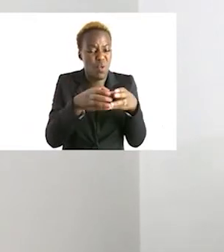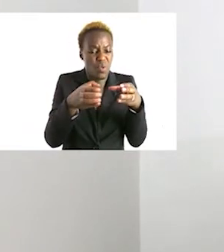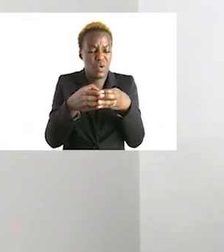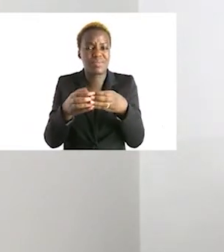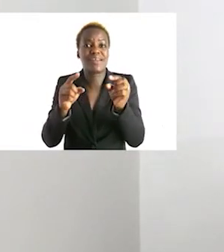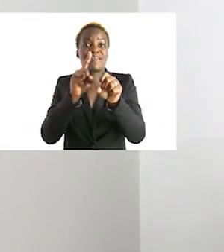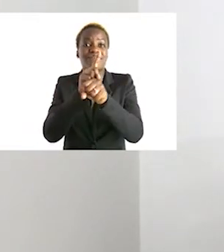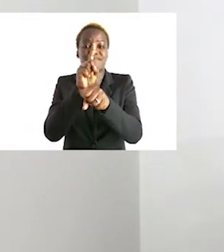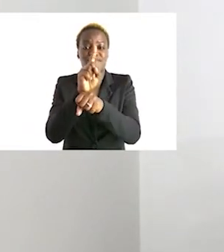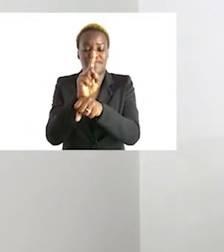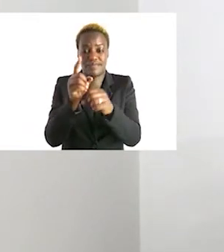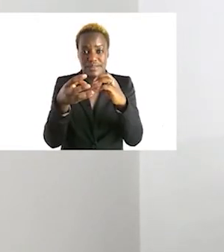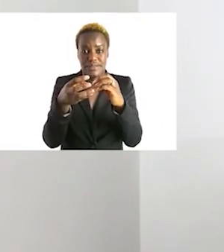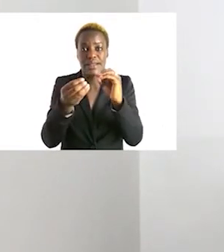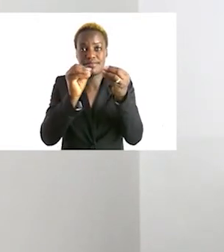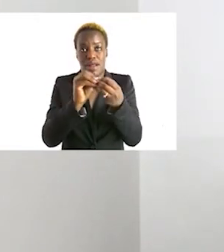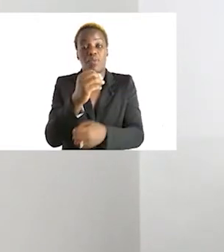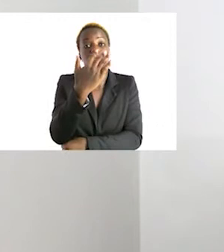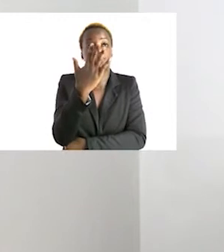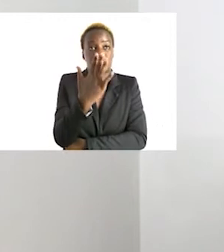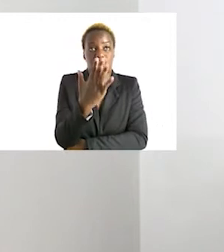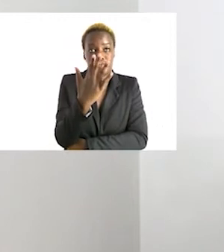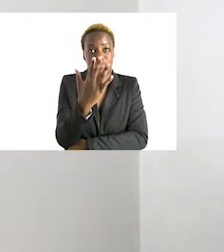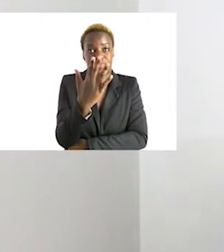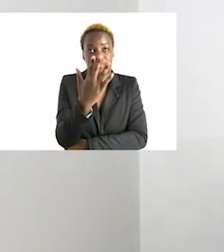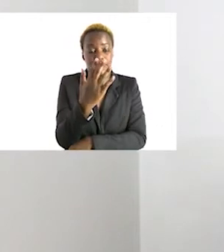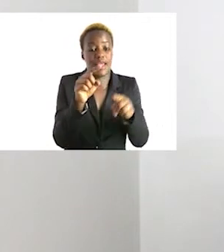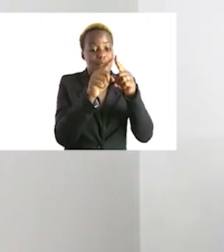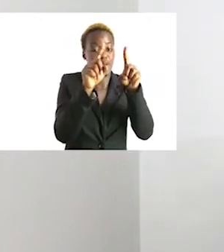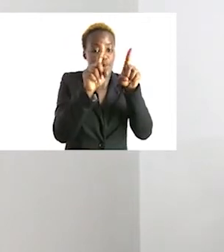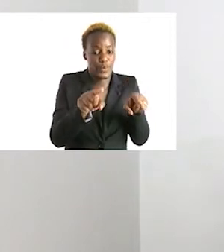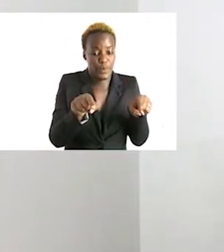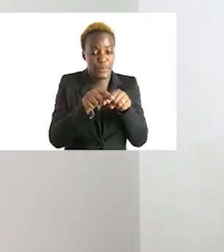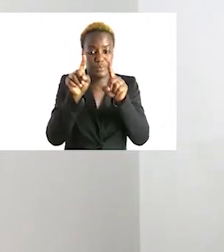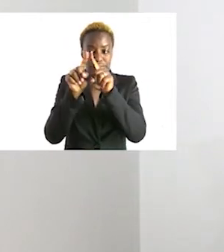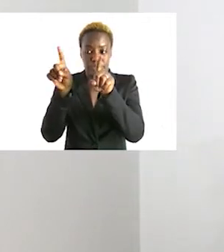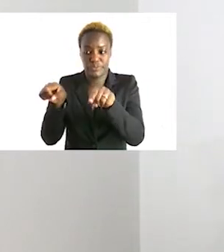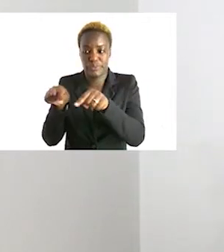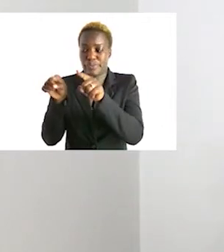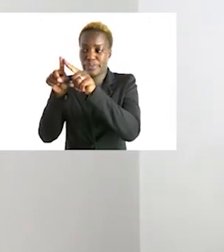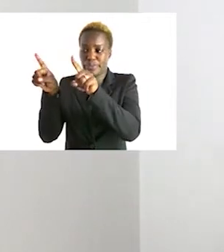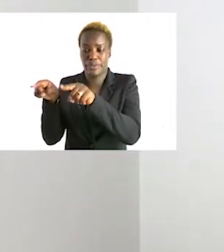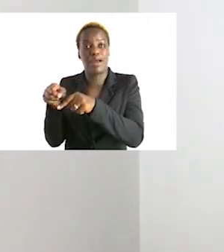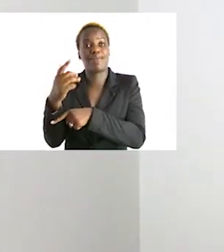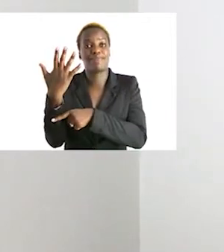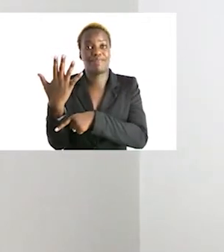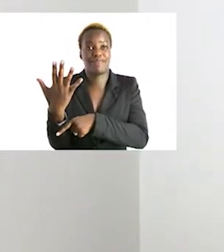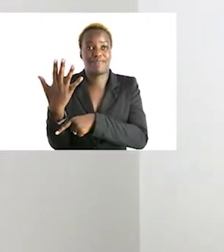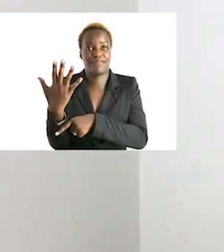Ne? How many groups do we have? We have 5 groups. Very good, Landre. 5 groups.